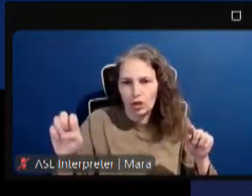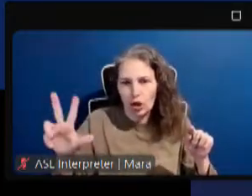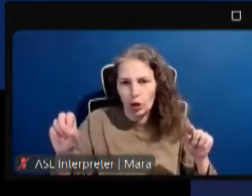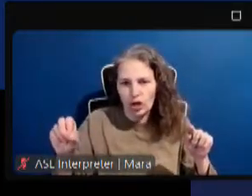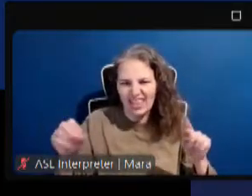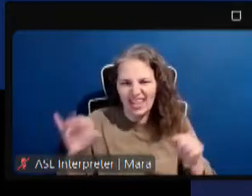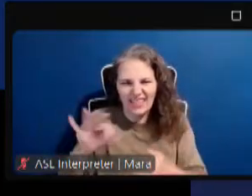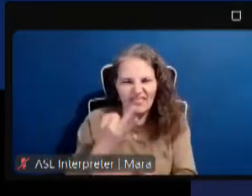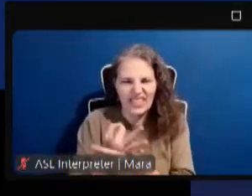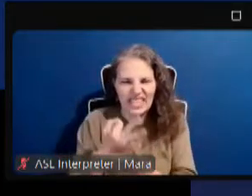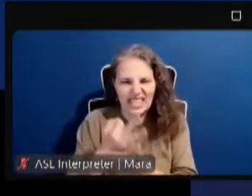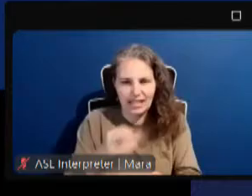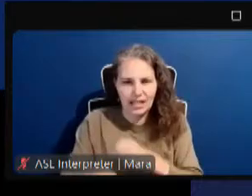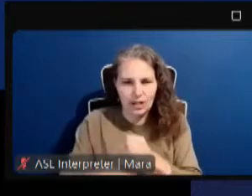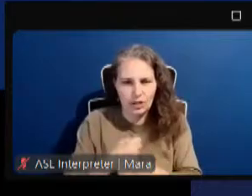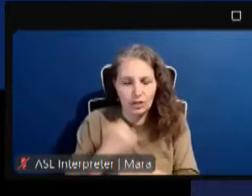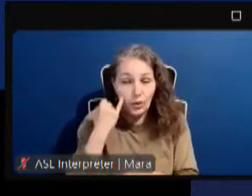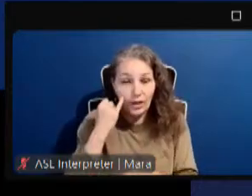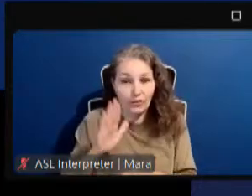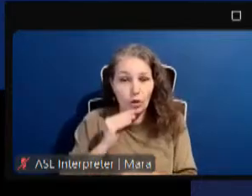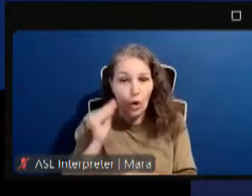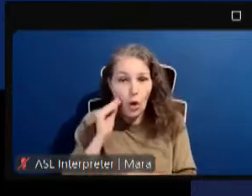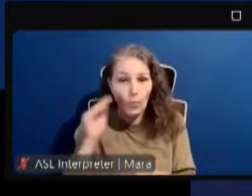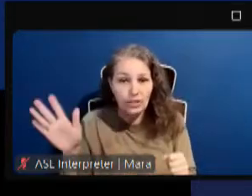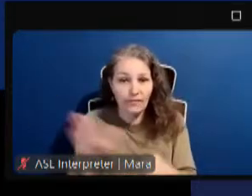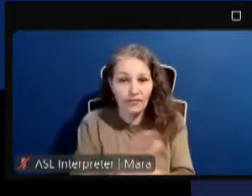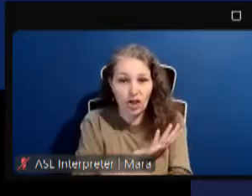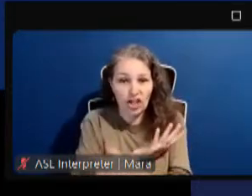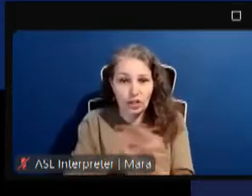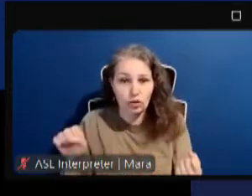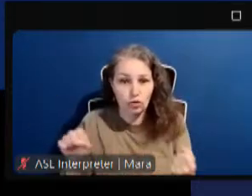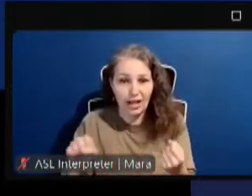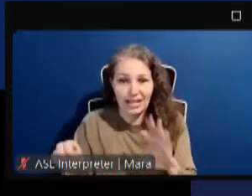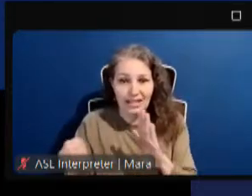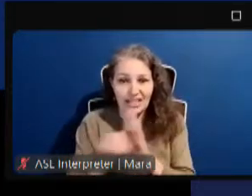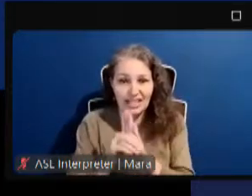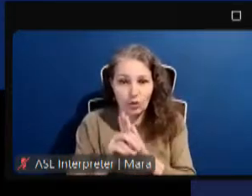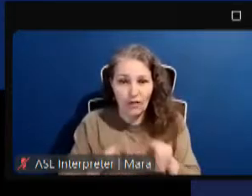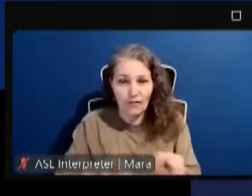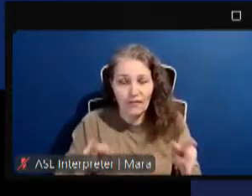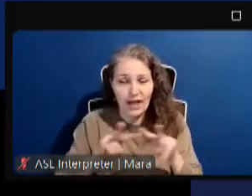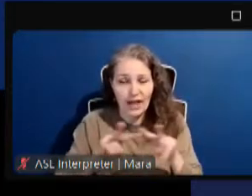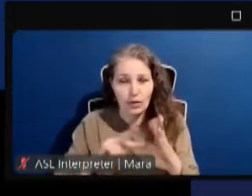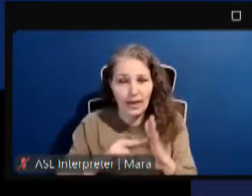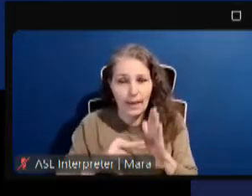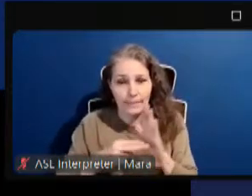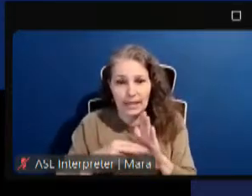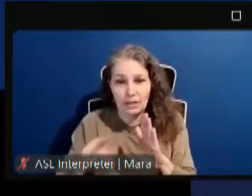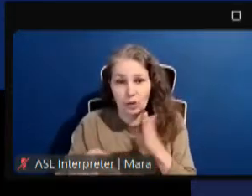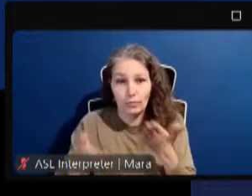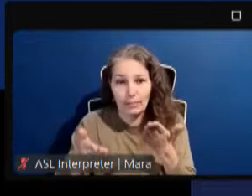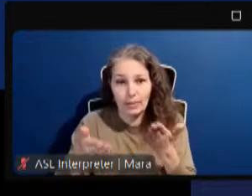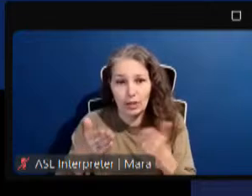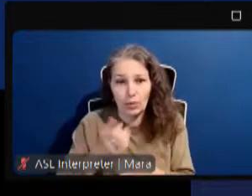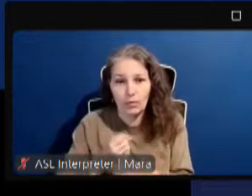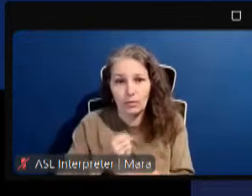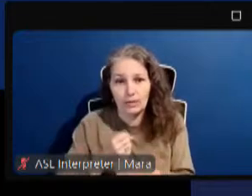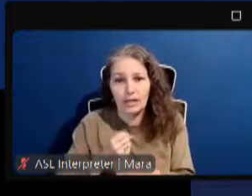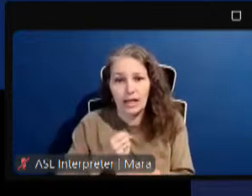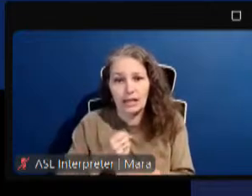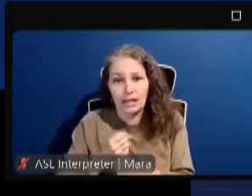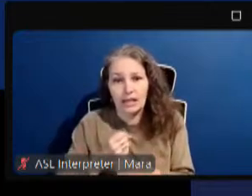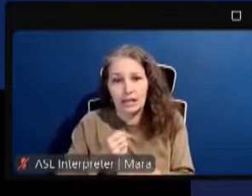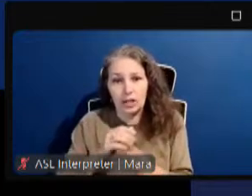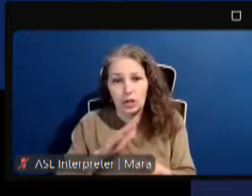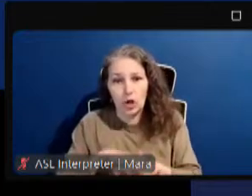completely destroyed and has zero value as a result, you may be a little surprised when you get this notice of assessment